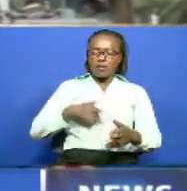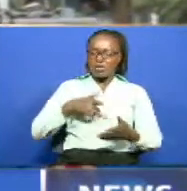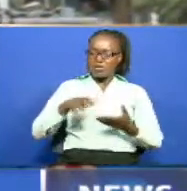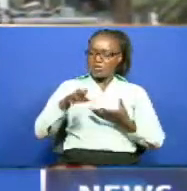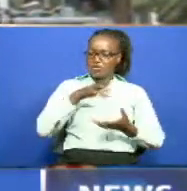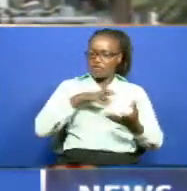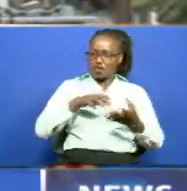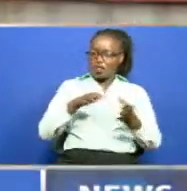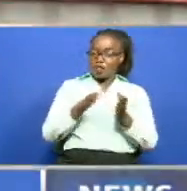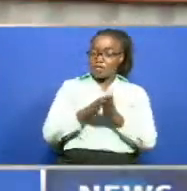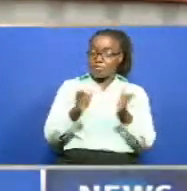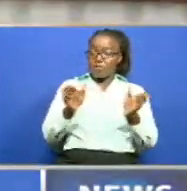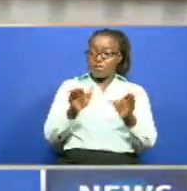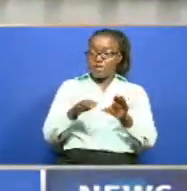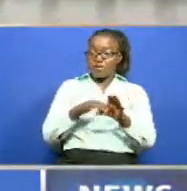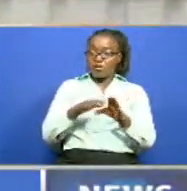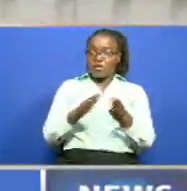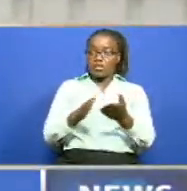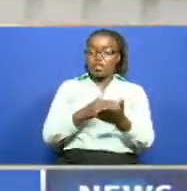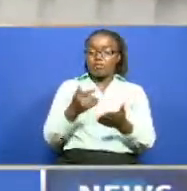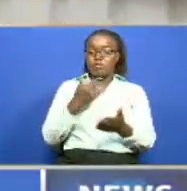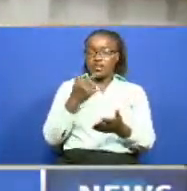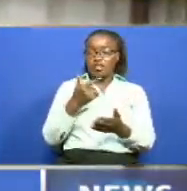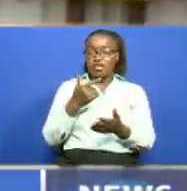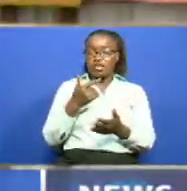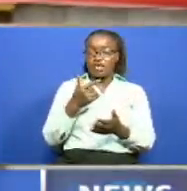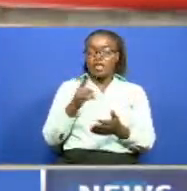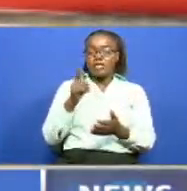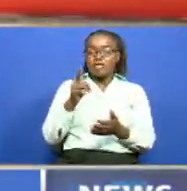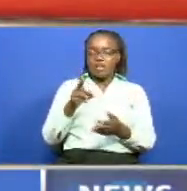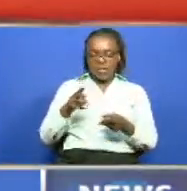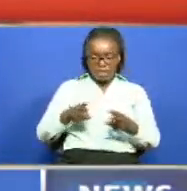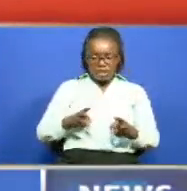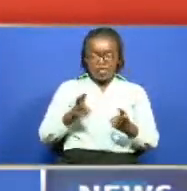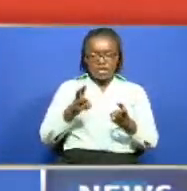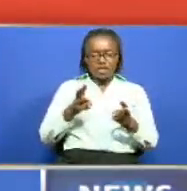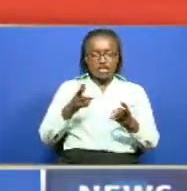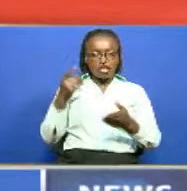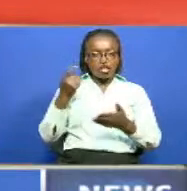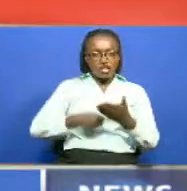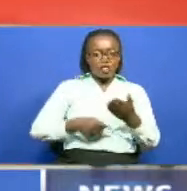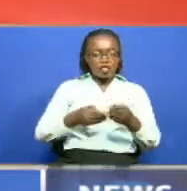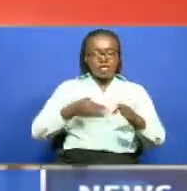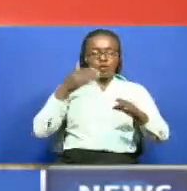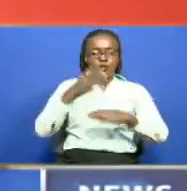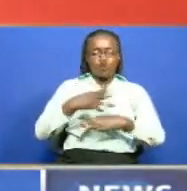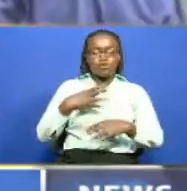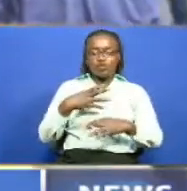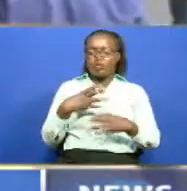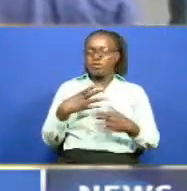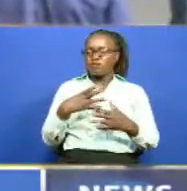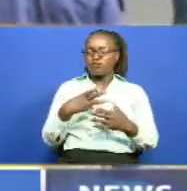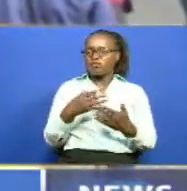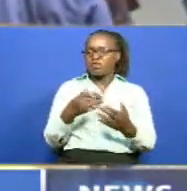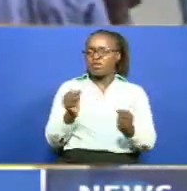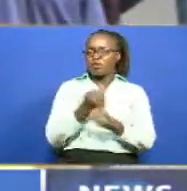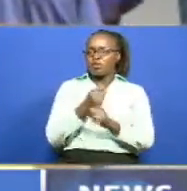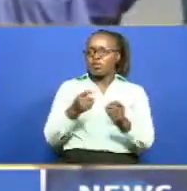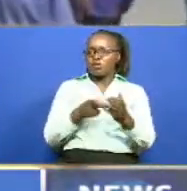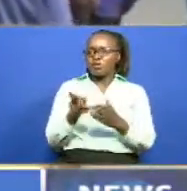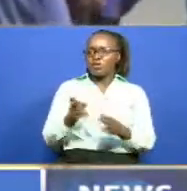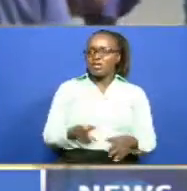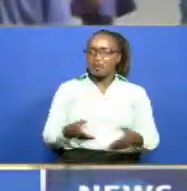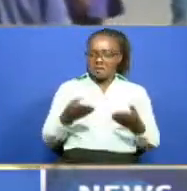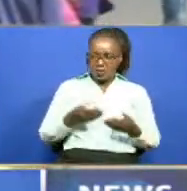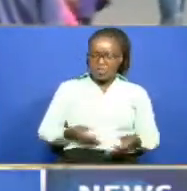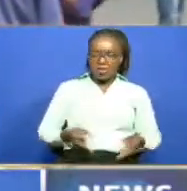of the public, with some saying the proposed one-way 300 shillings toll fee will be beyond reach for many commuters. Mtu hana 300